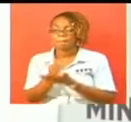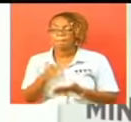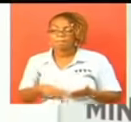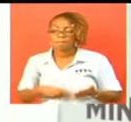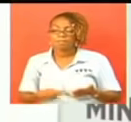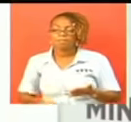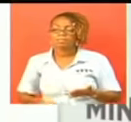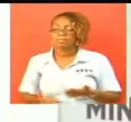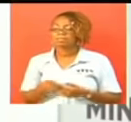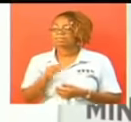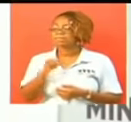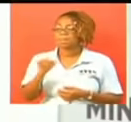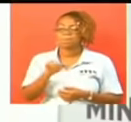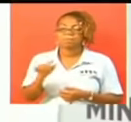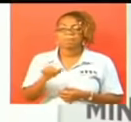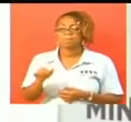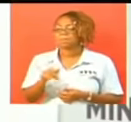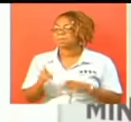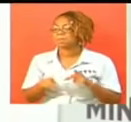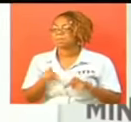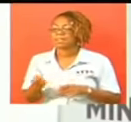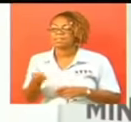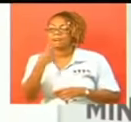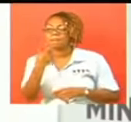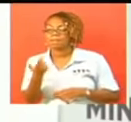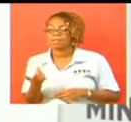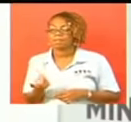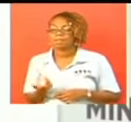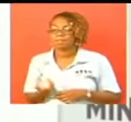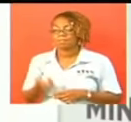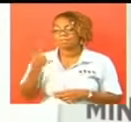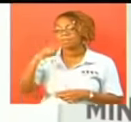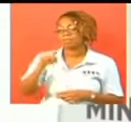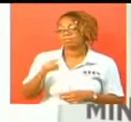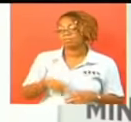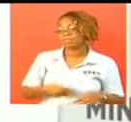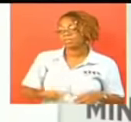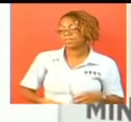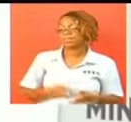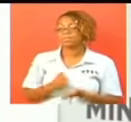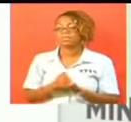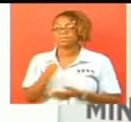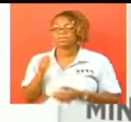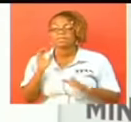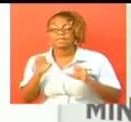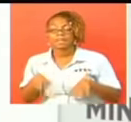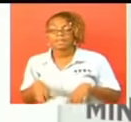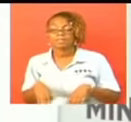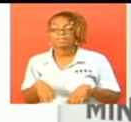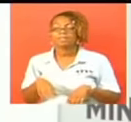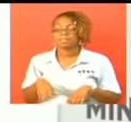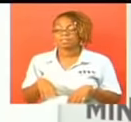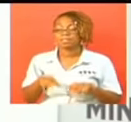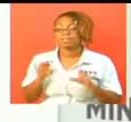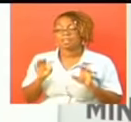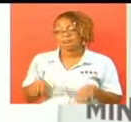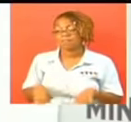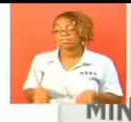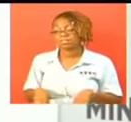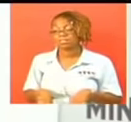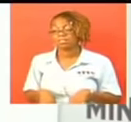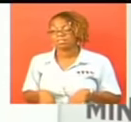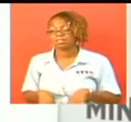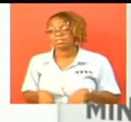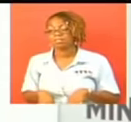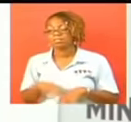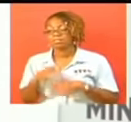information. The risk of getting a blood clot when you are on the contraceptive pill is very low, but it's